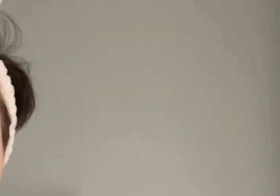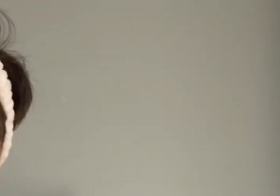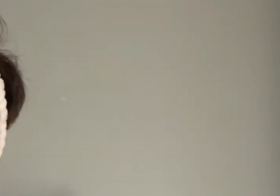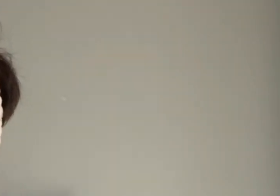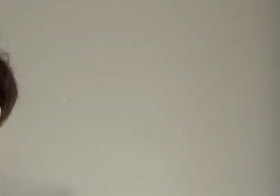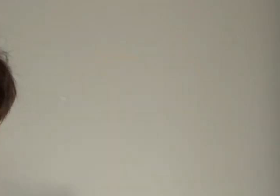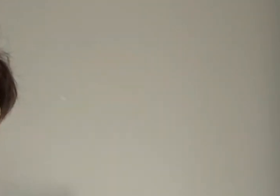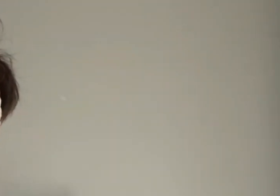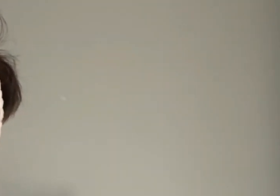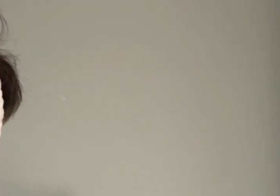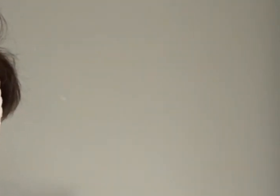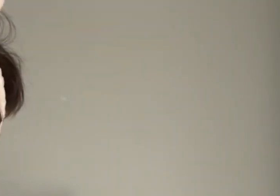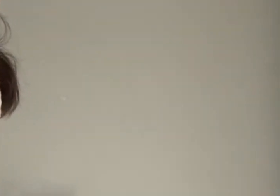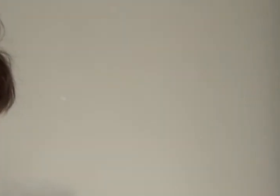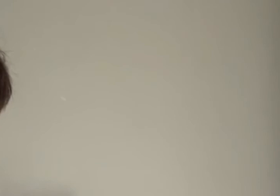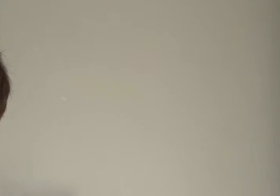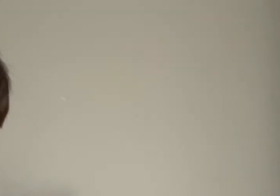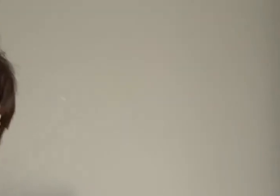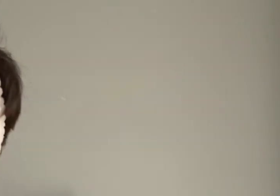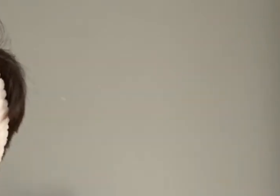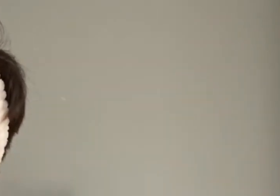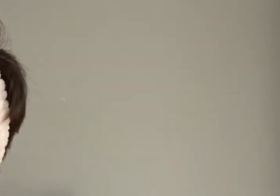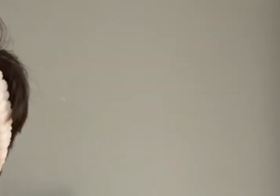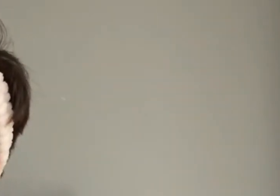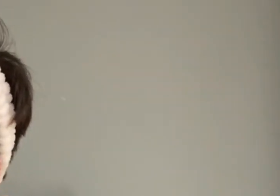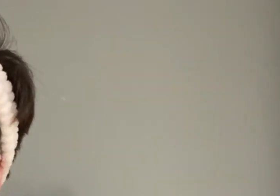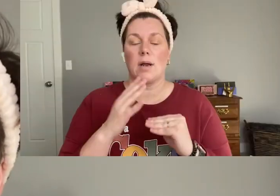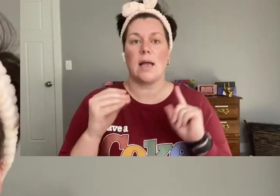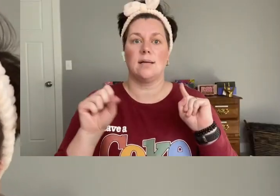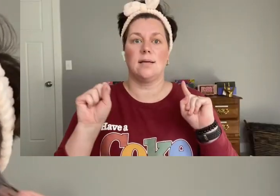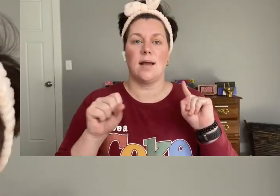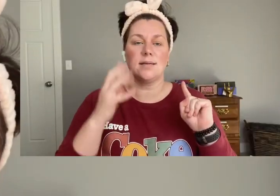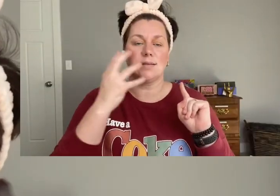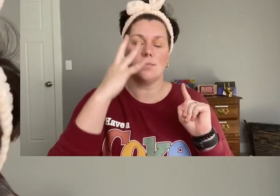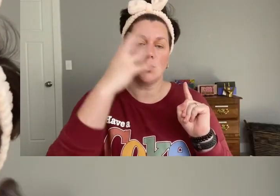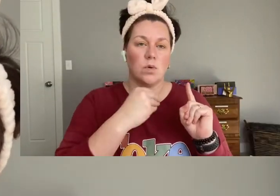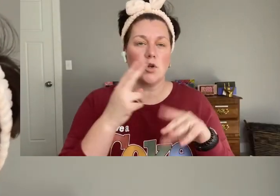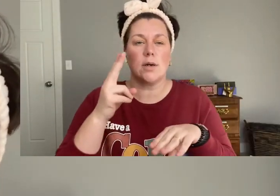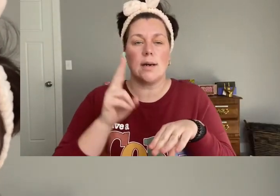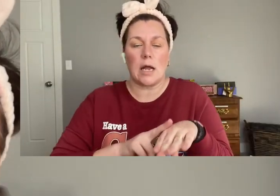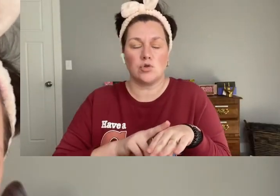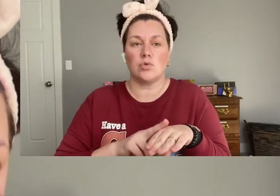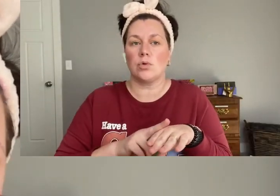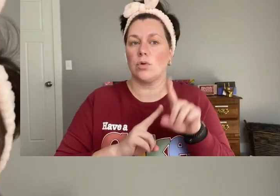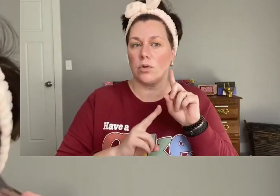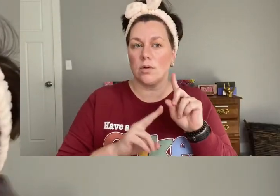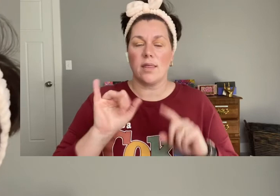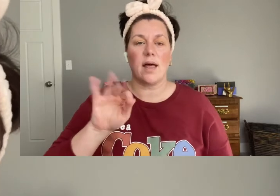yes, a little bit more of what we want. Yes, so